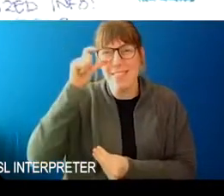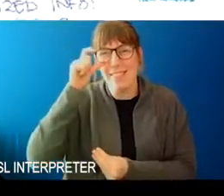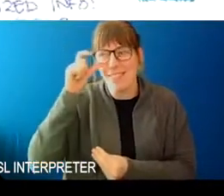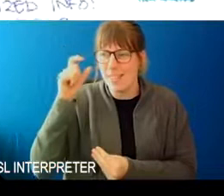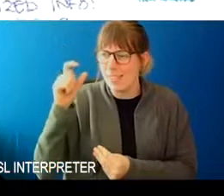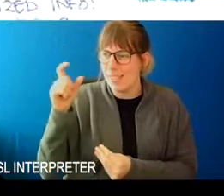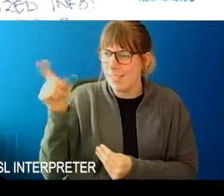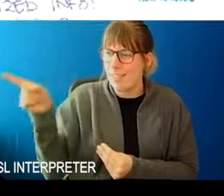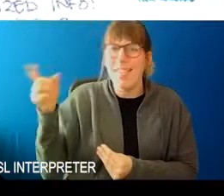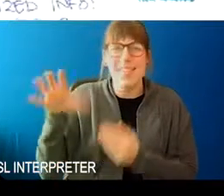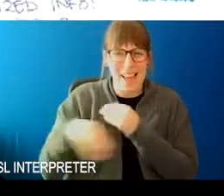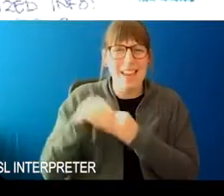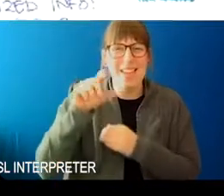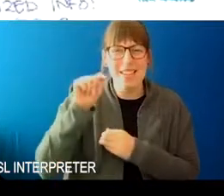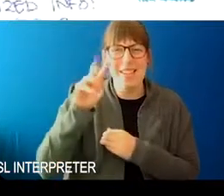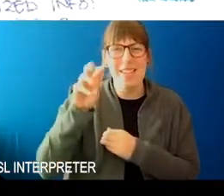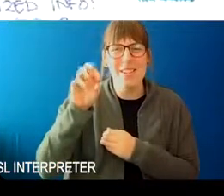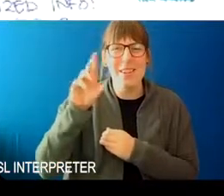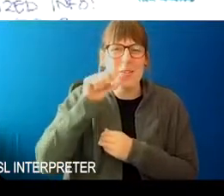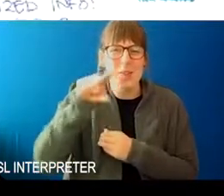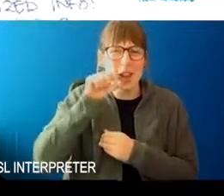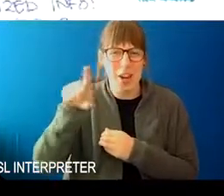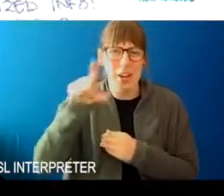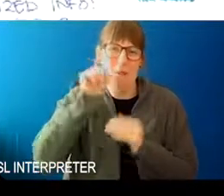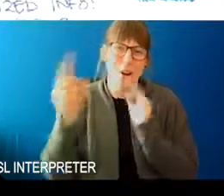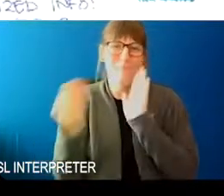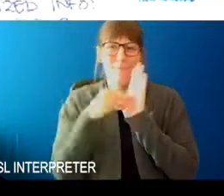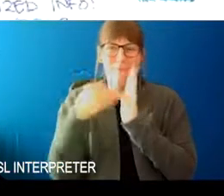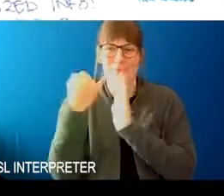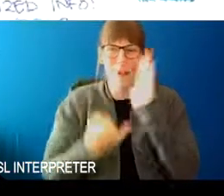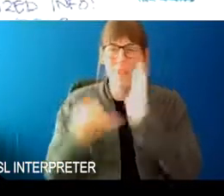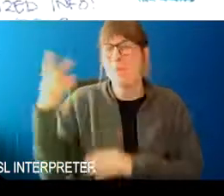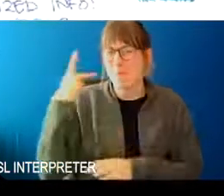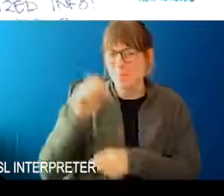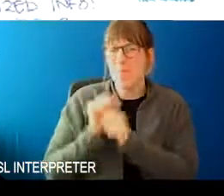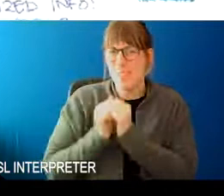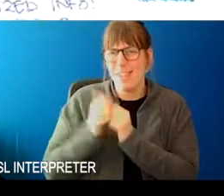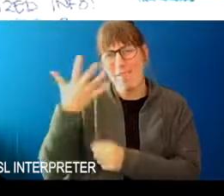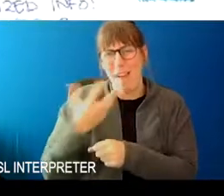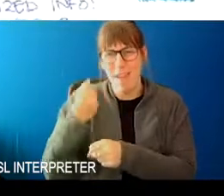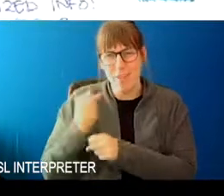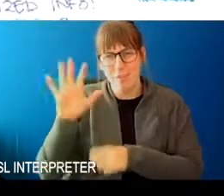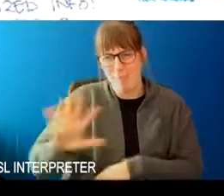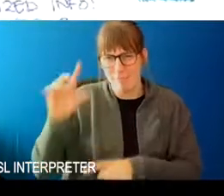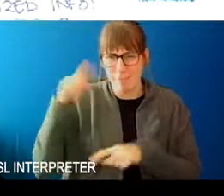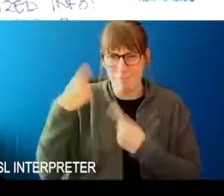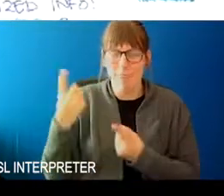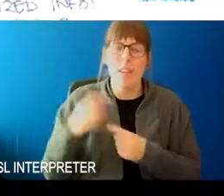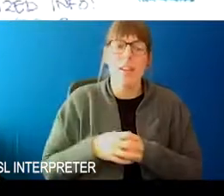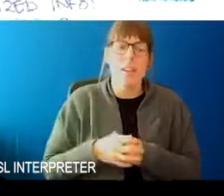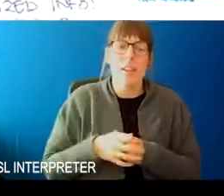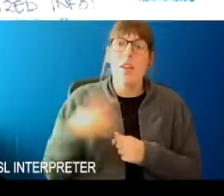yeah, hold still. As Liz and I have been working, you got the Twitter bird, good. As Liz and I have been working together for the last 4 or 5